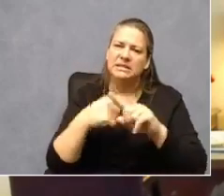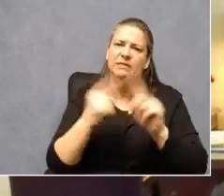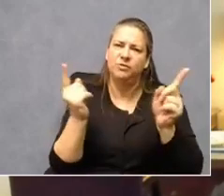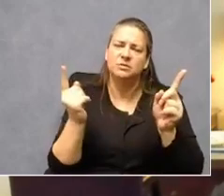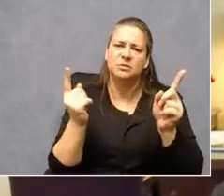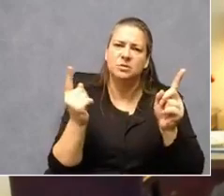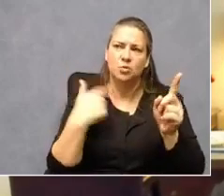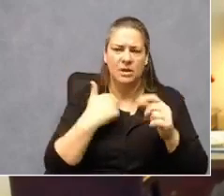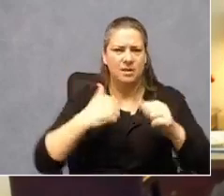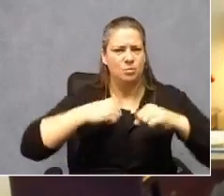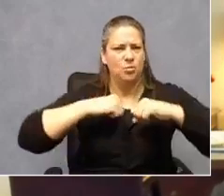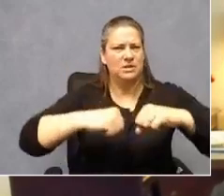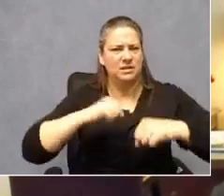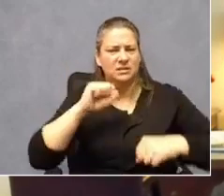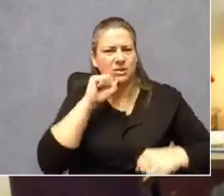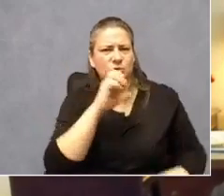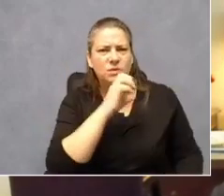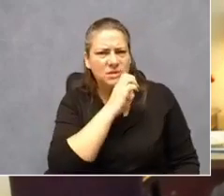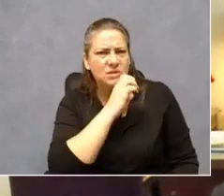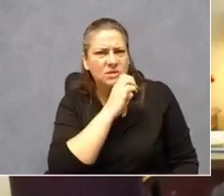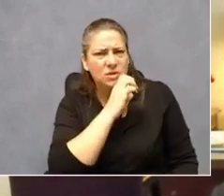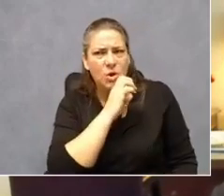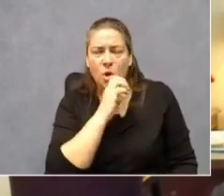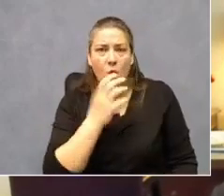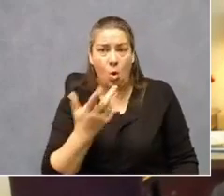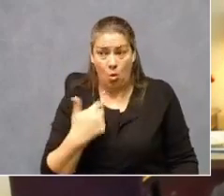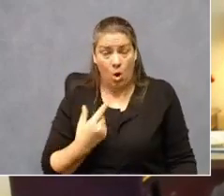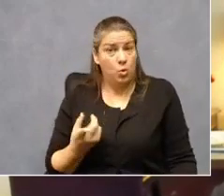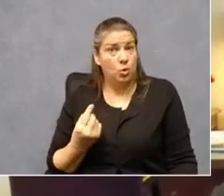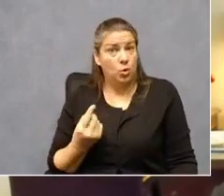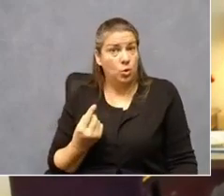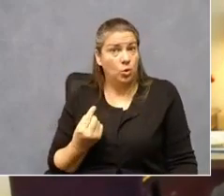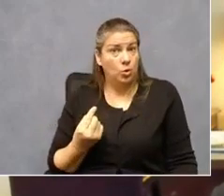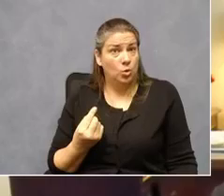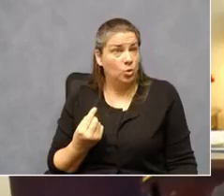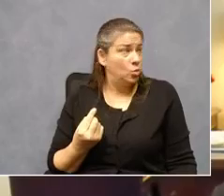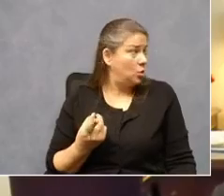seniors. All we have to do